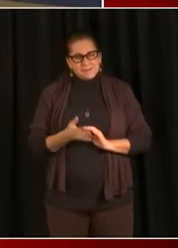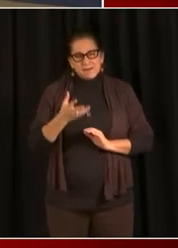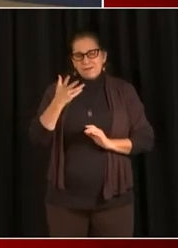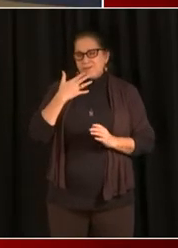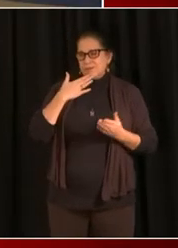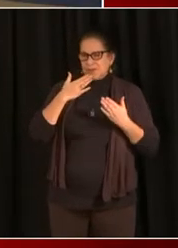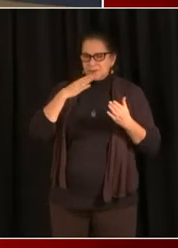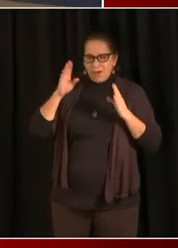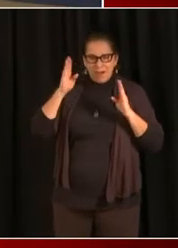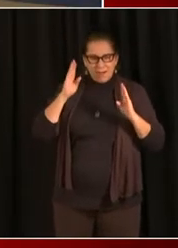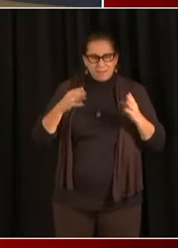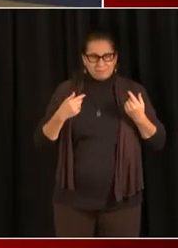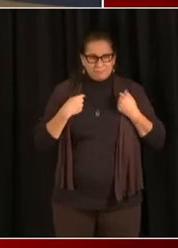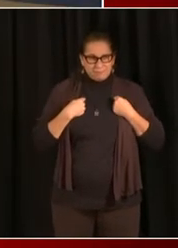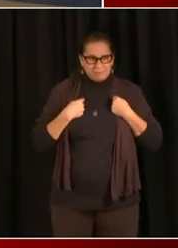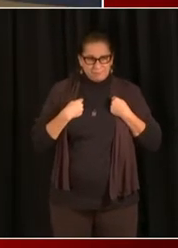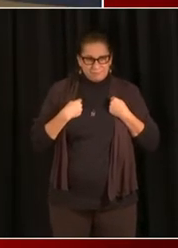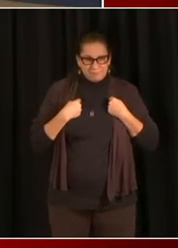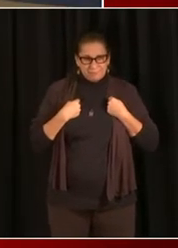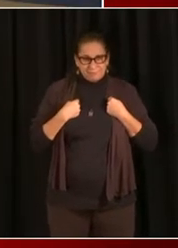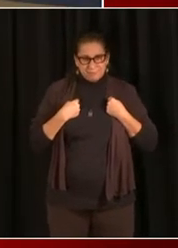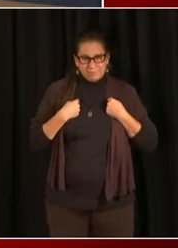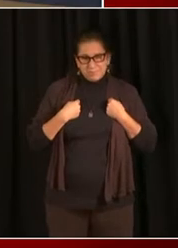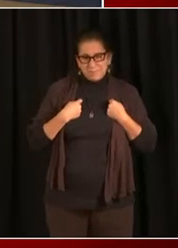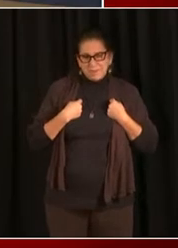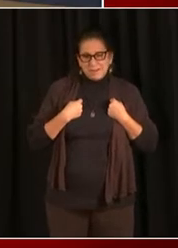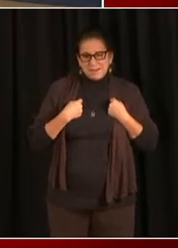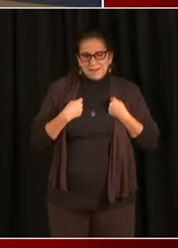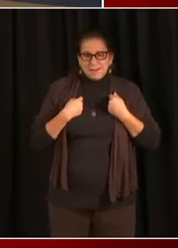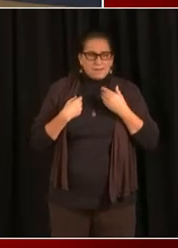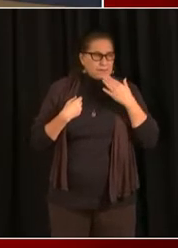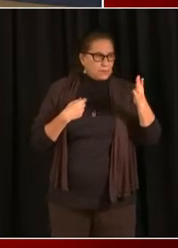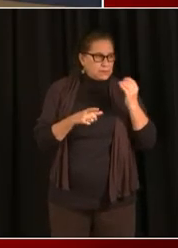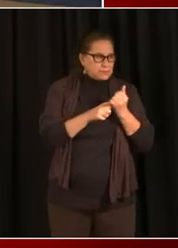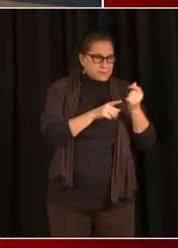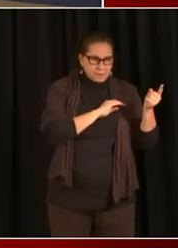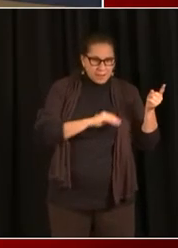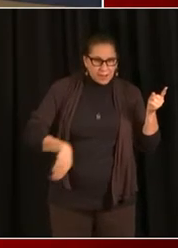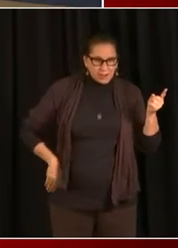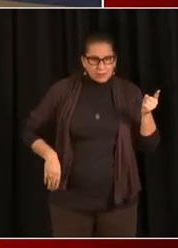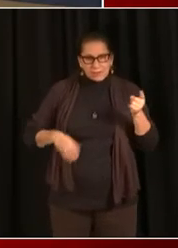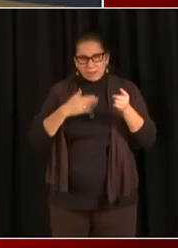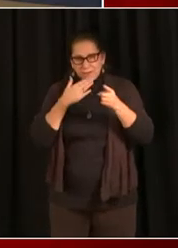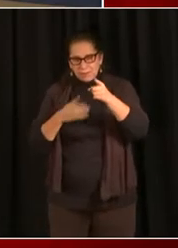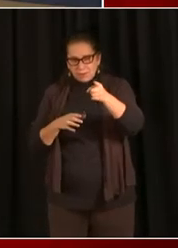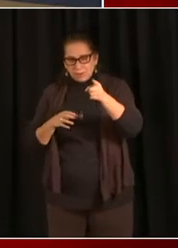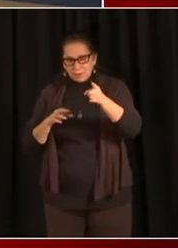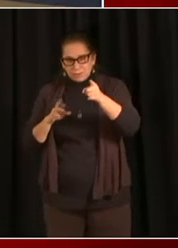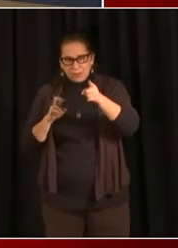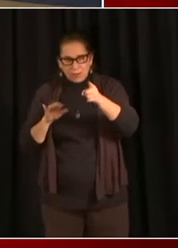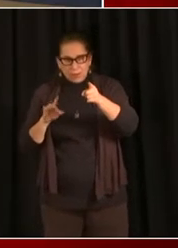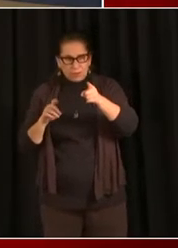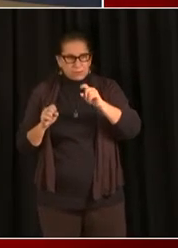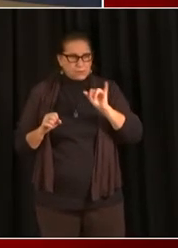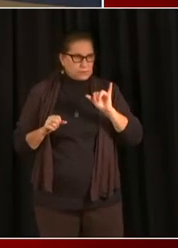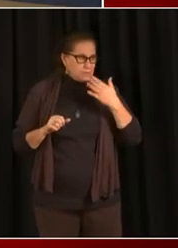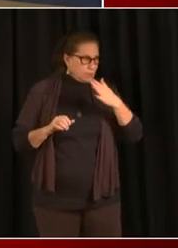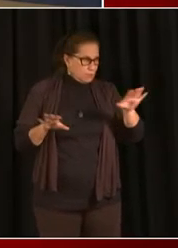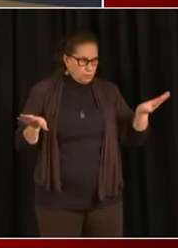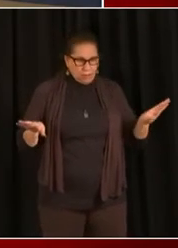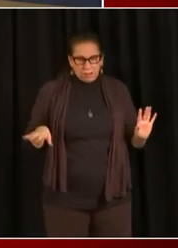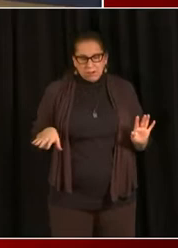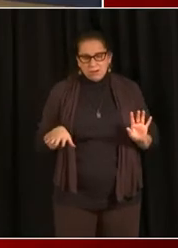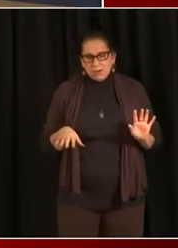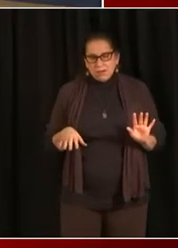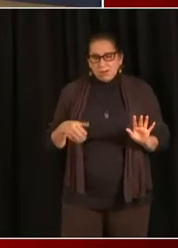hello to everyone here. Thank you, Deputy Mayor John Posicio, and all of the authorities here. It is a